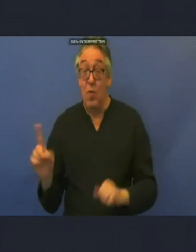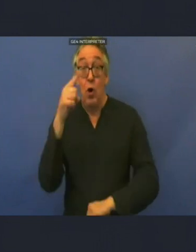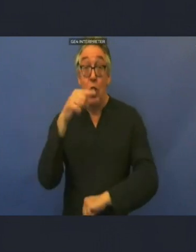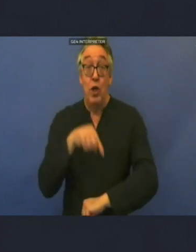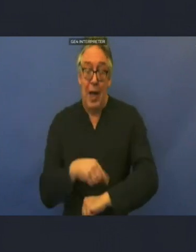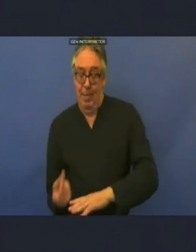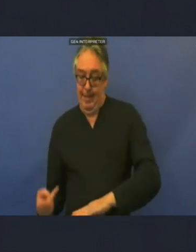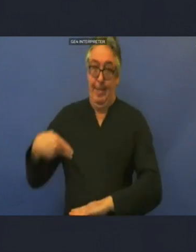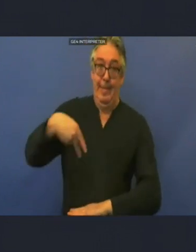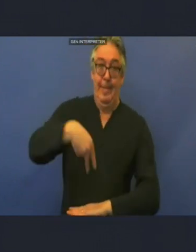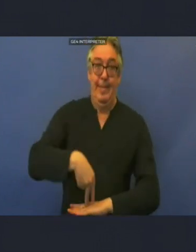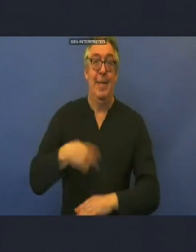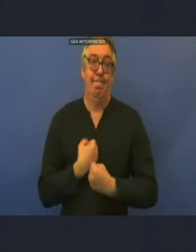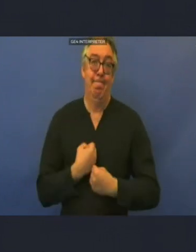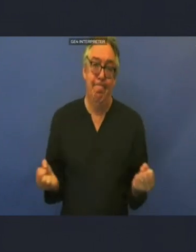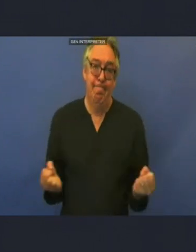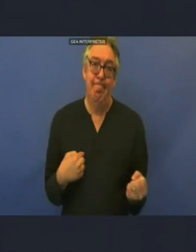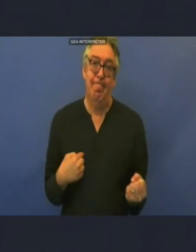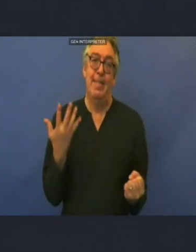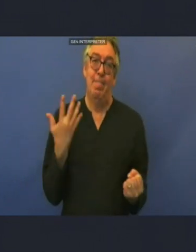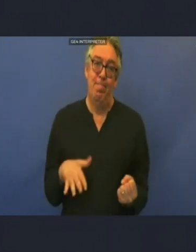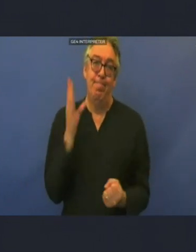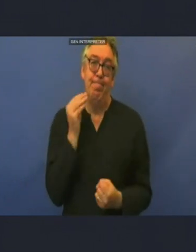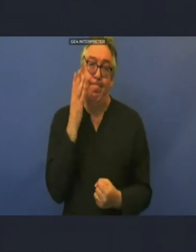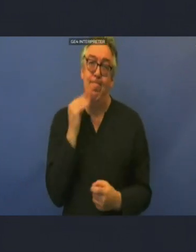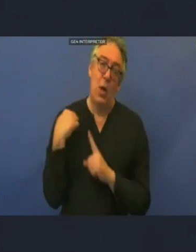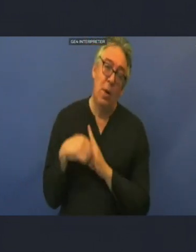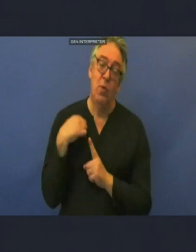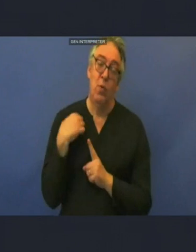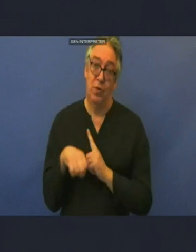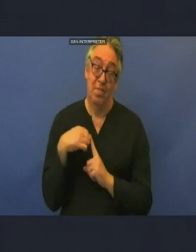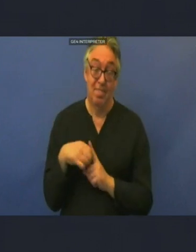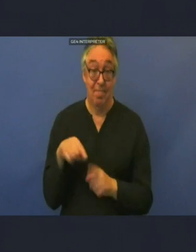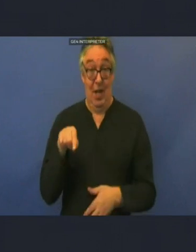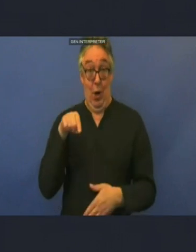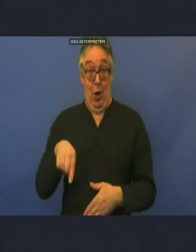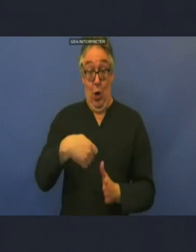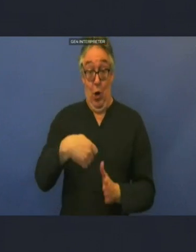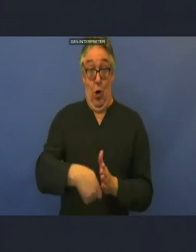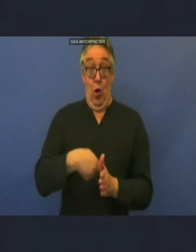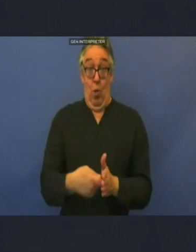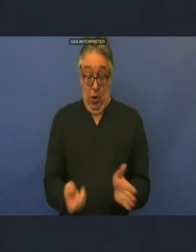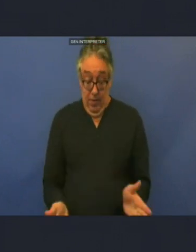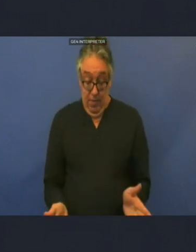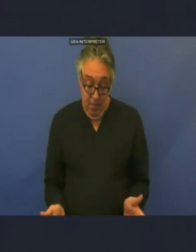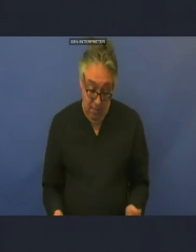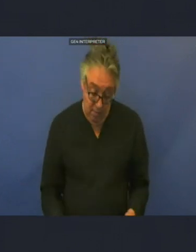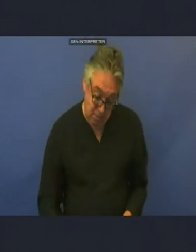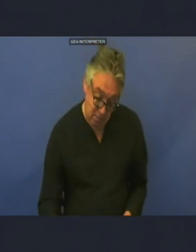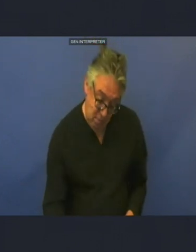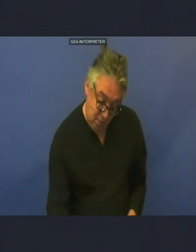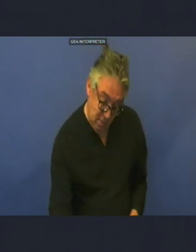in sport. After the project, we formed a very strong community of survivors in